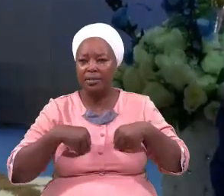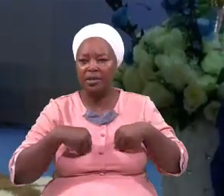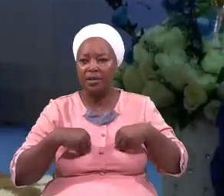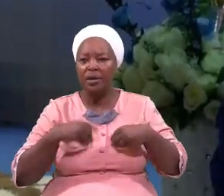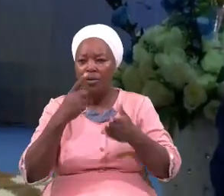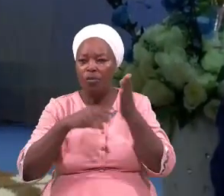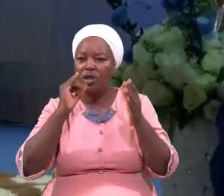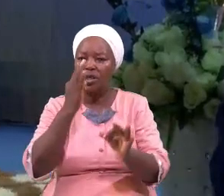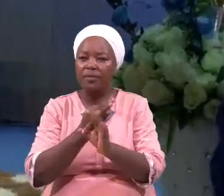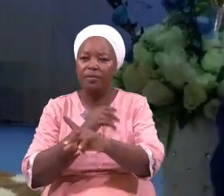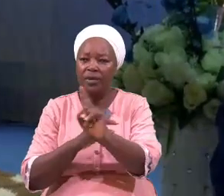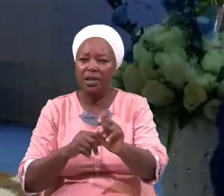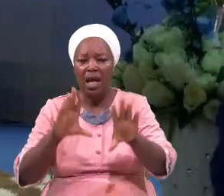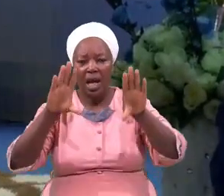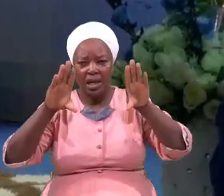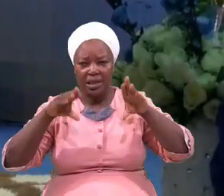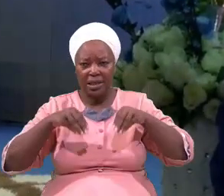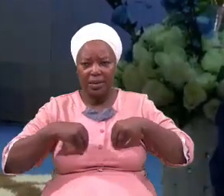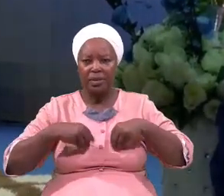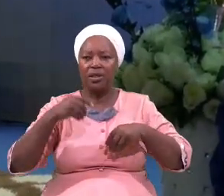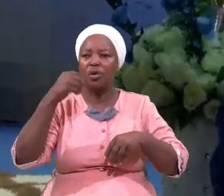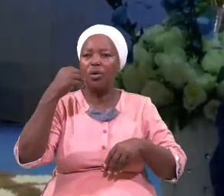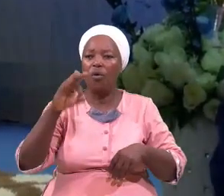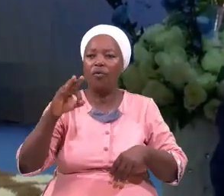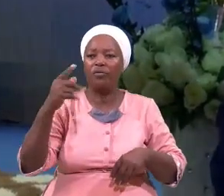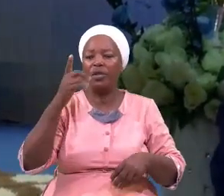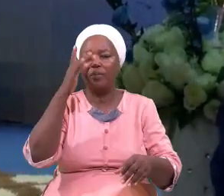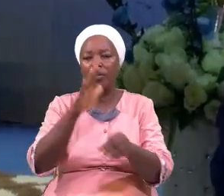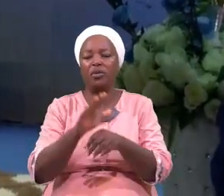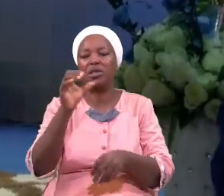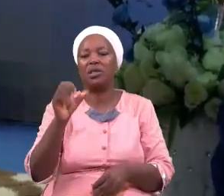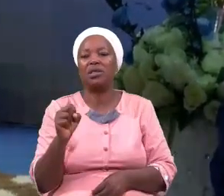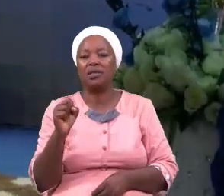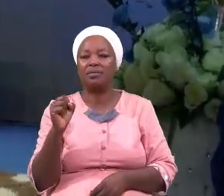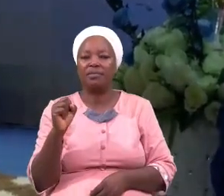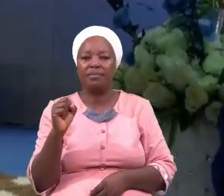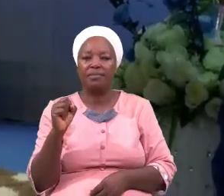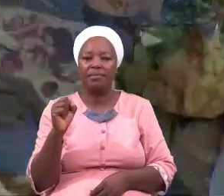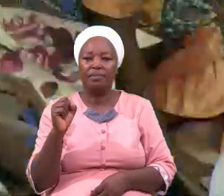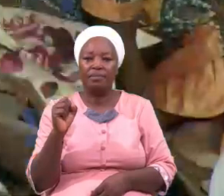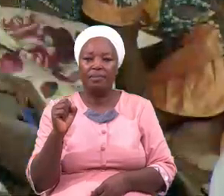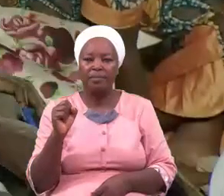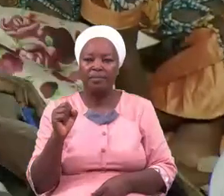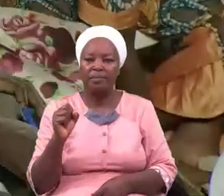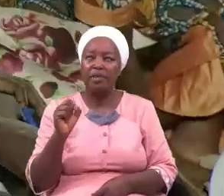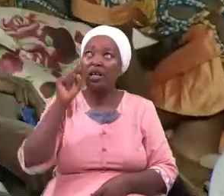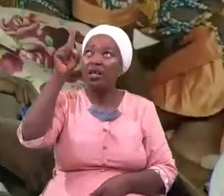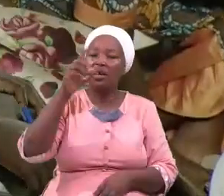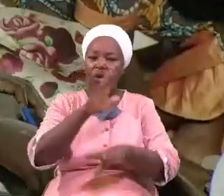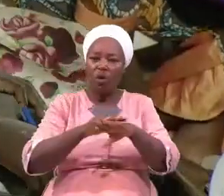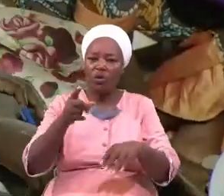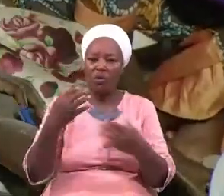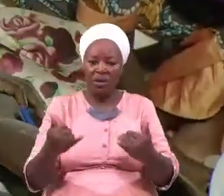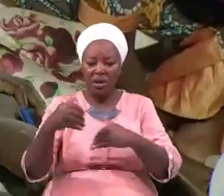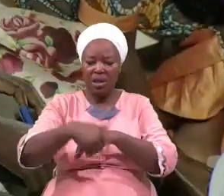faith? Acceptance of the promises. He calls you tonight.